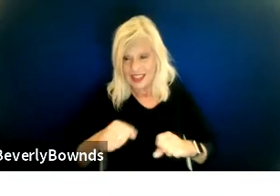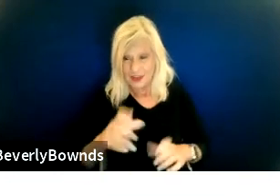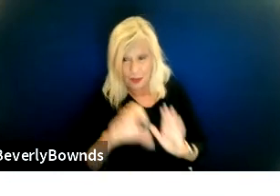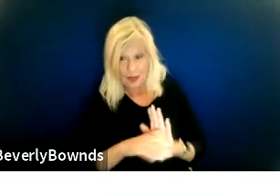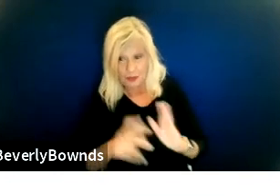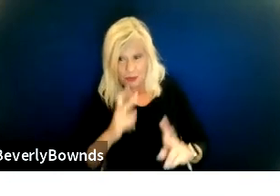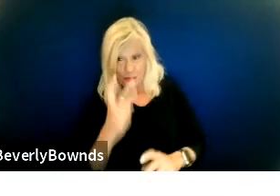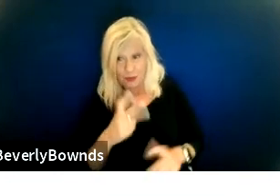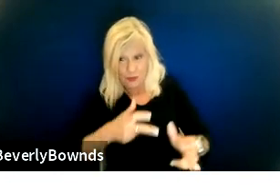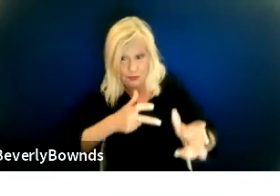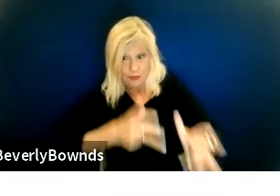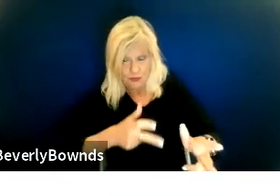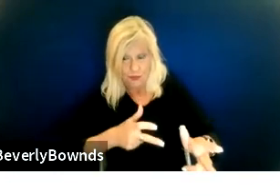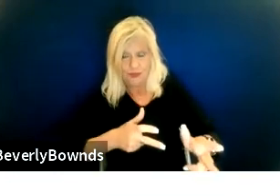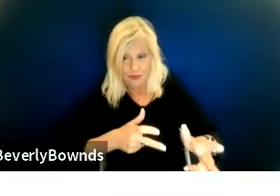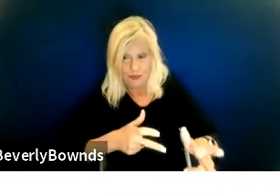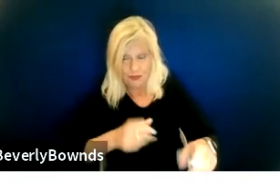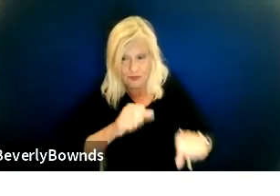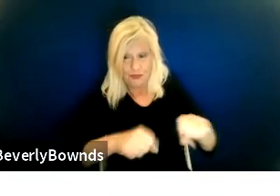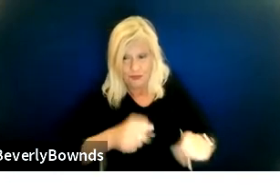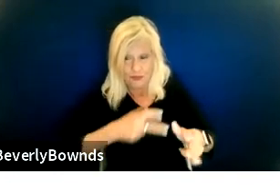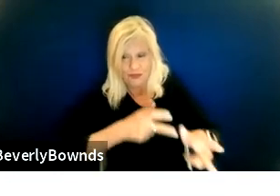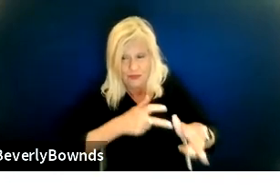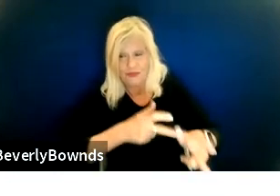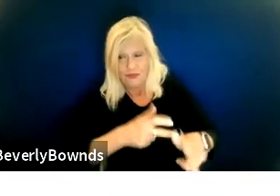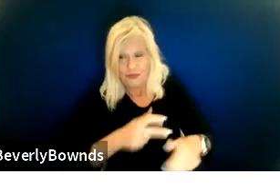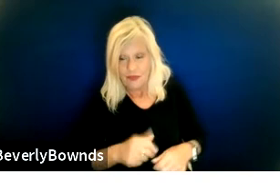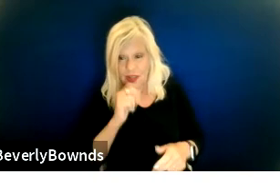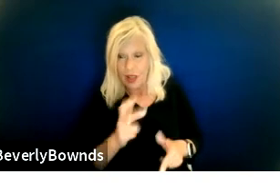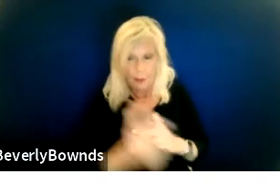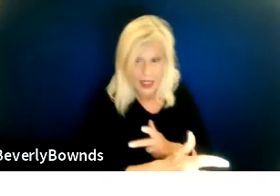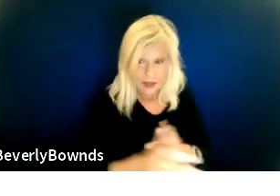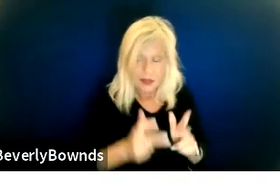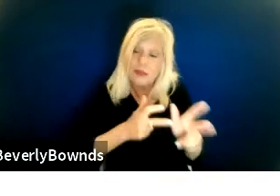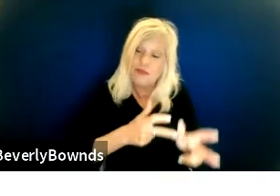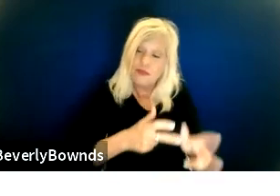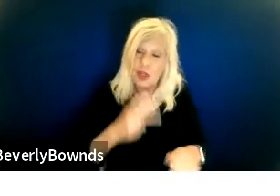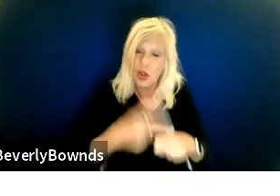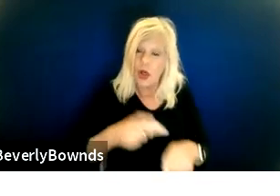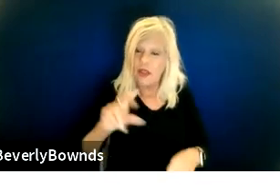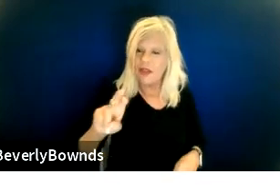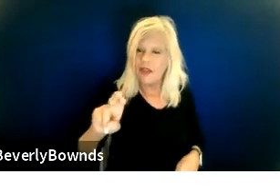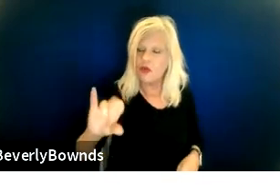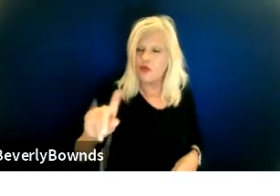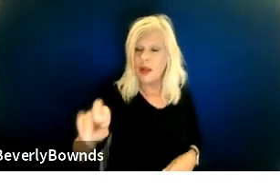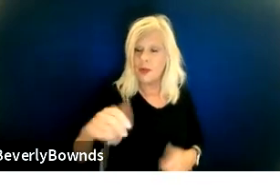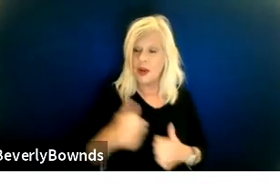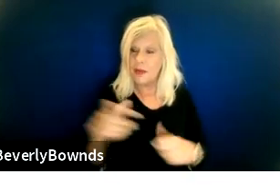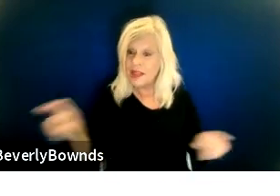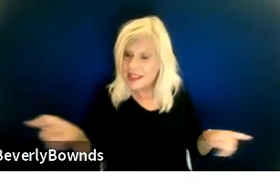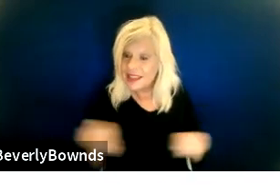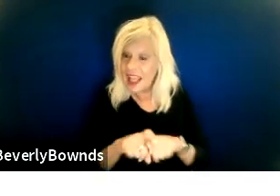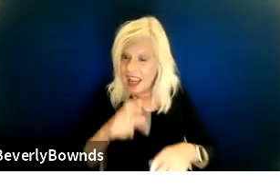to compete with them and beat them. So we call that the Rimmer game. I don't know, it just happens to be the same